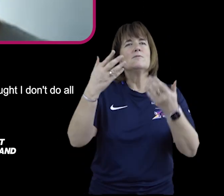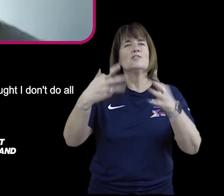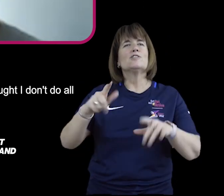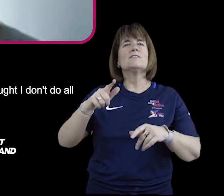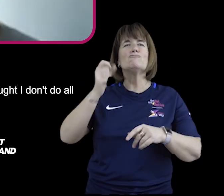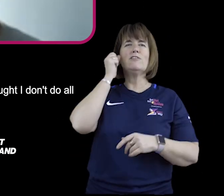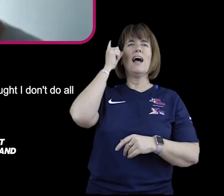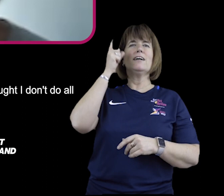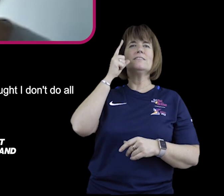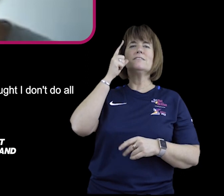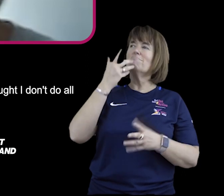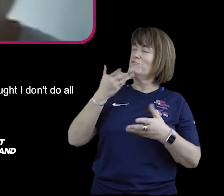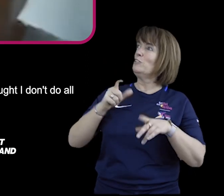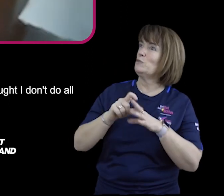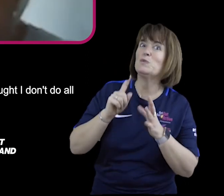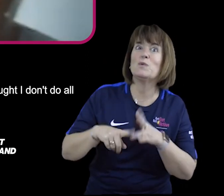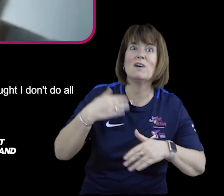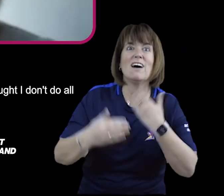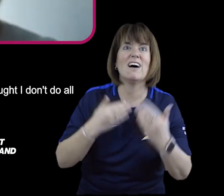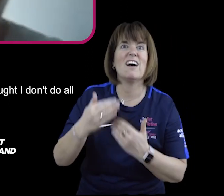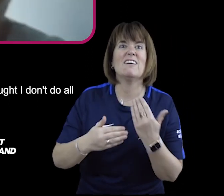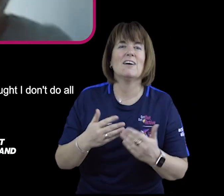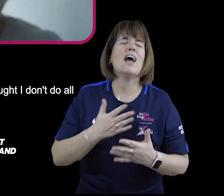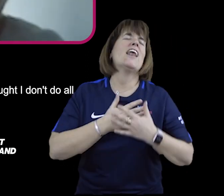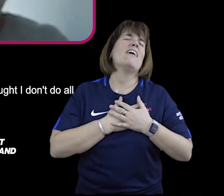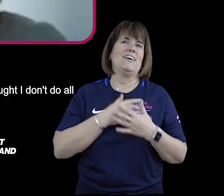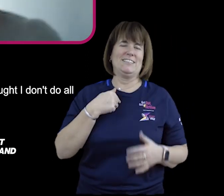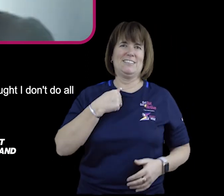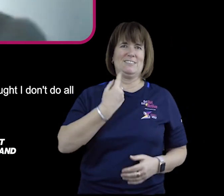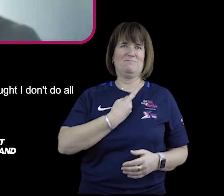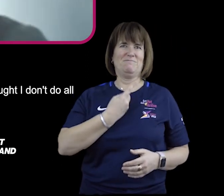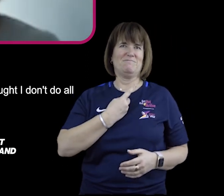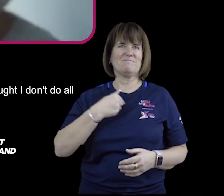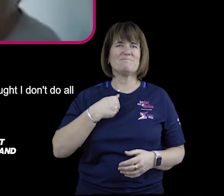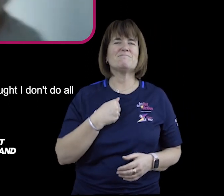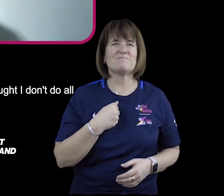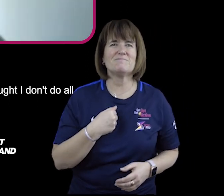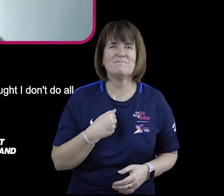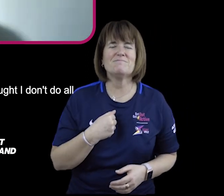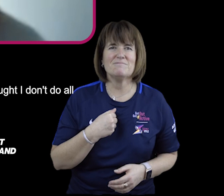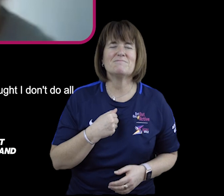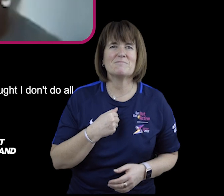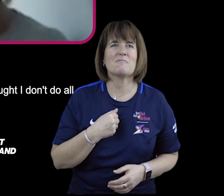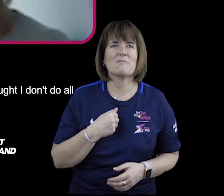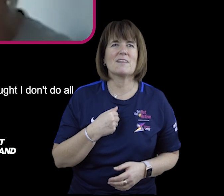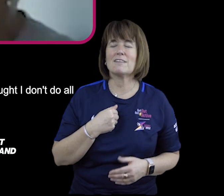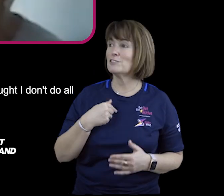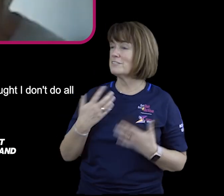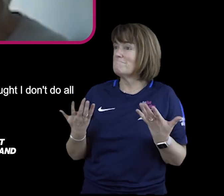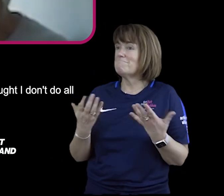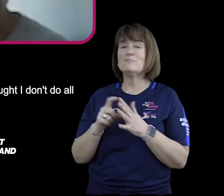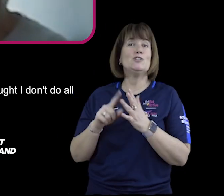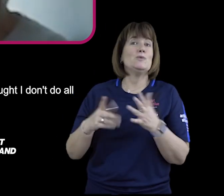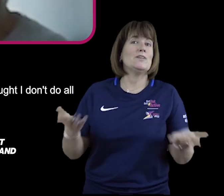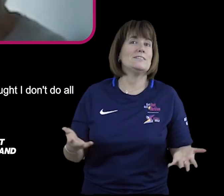know, on the award night. I thought, I don't do all that, but you do. You just don't realise you're doing it. So yeah, no, I